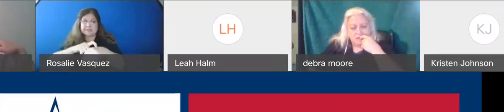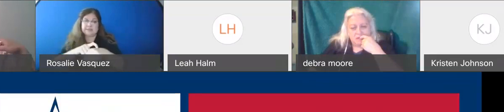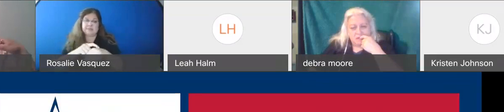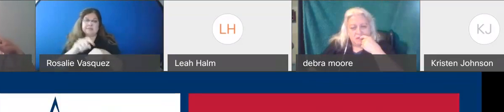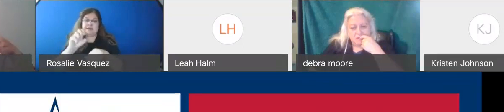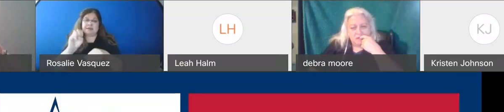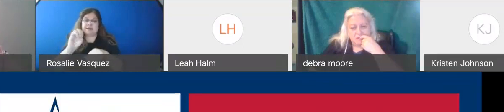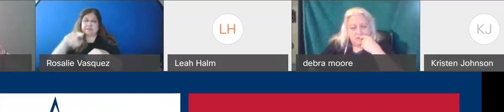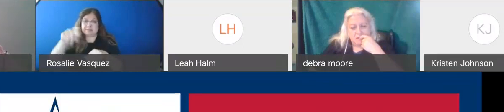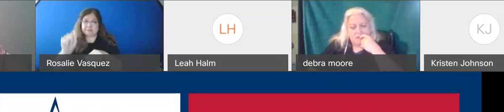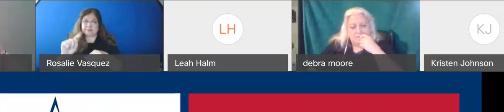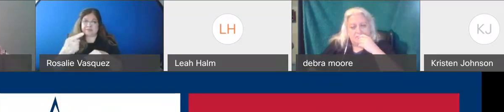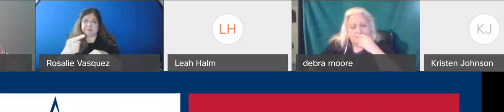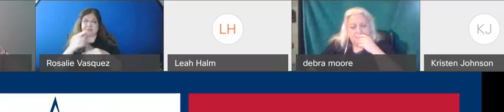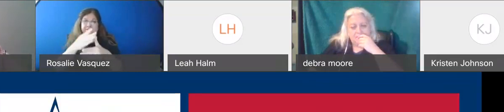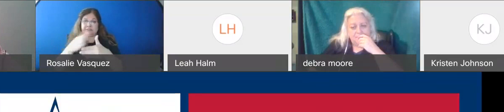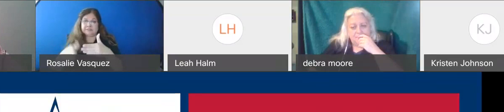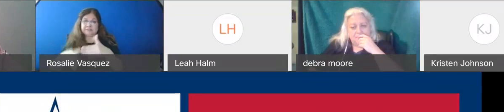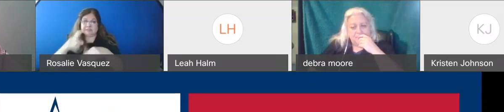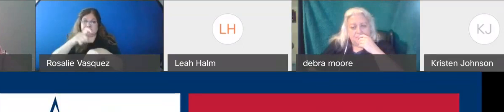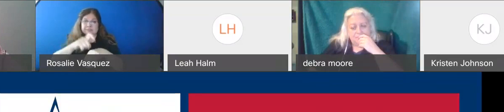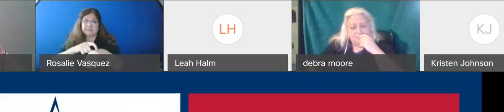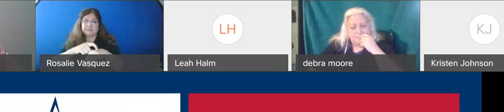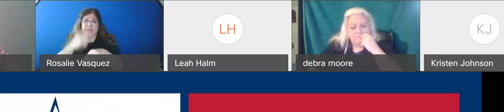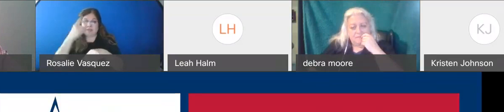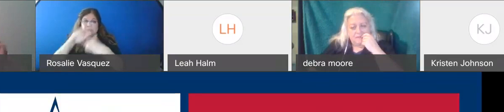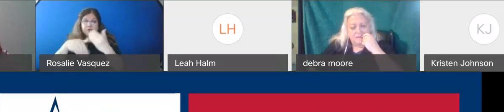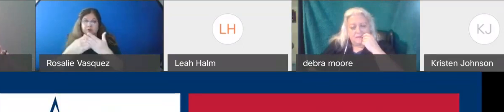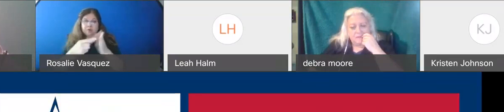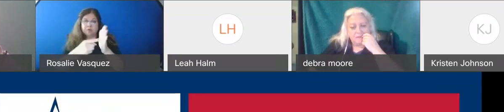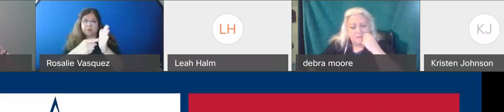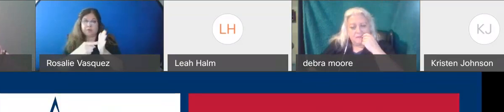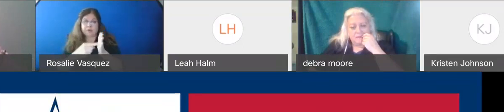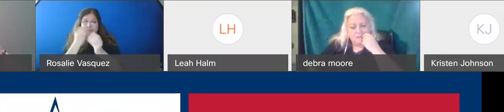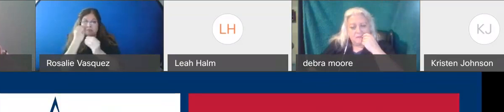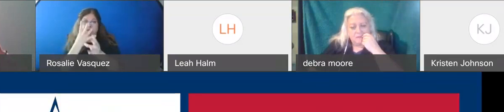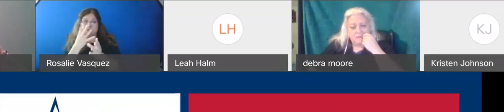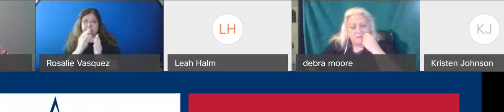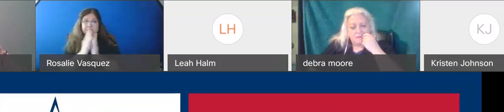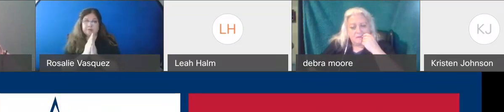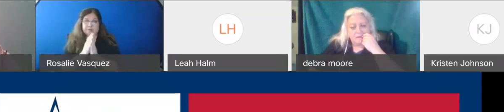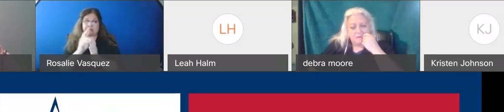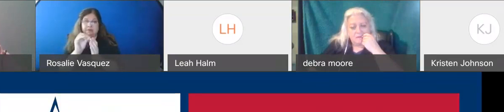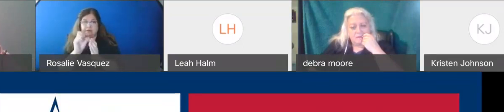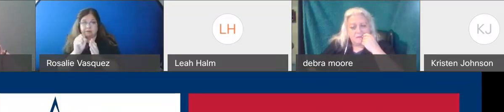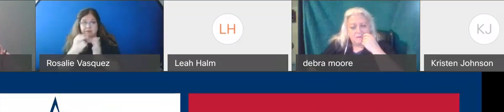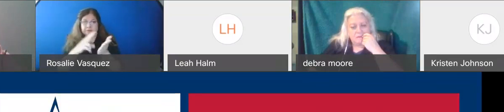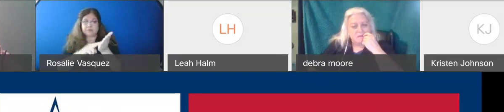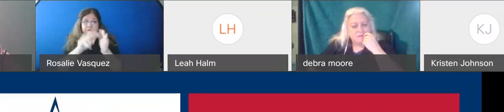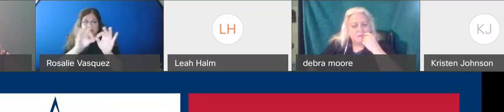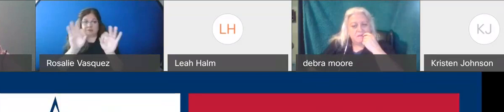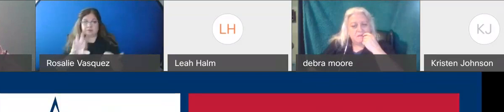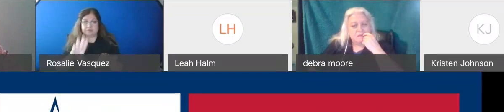is also for all required information from your RSO. So the RSO registration form, your